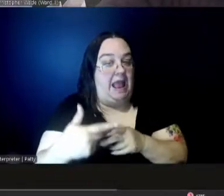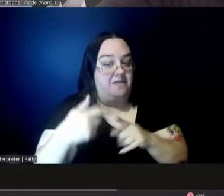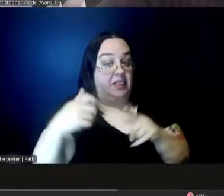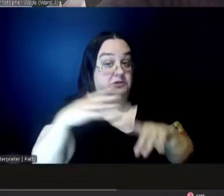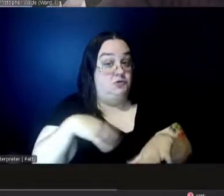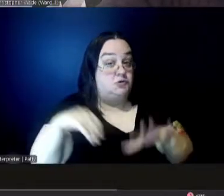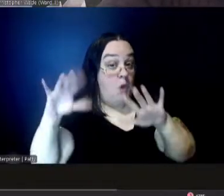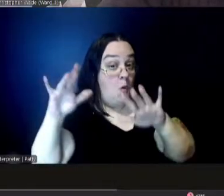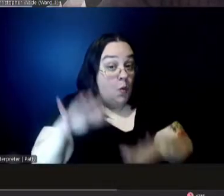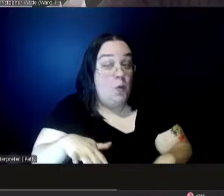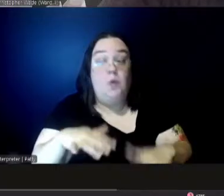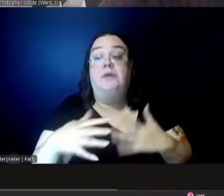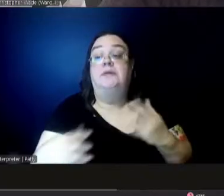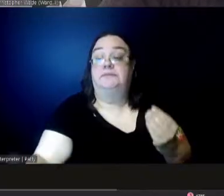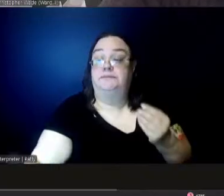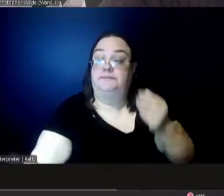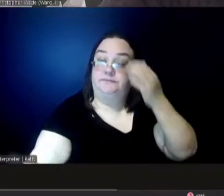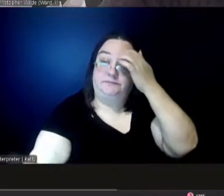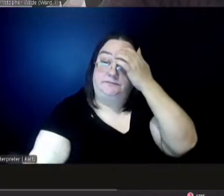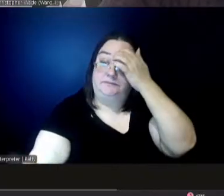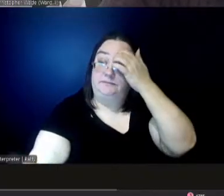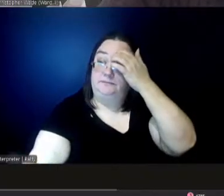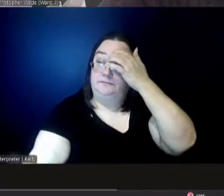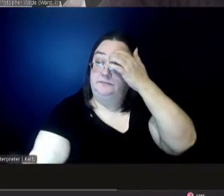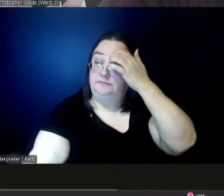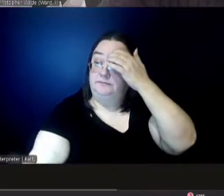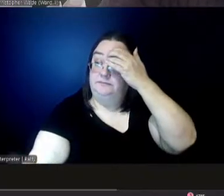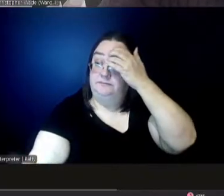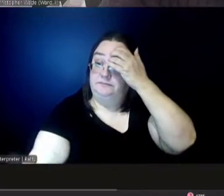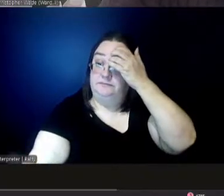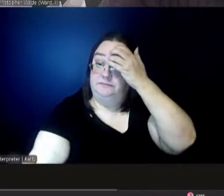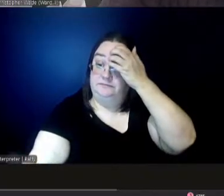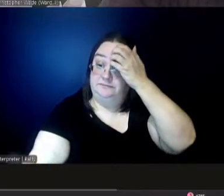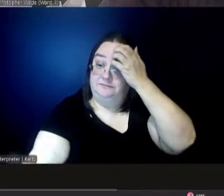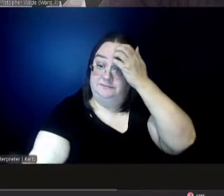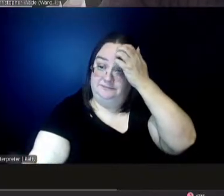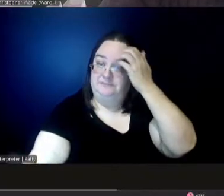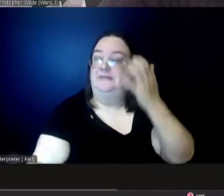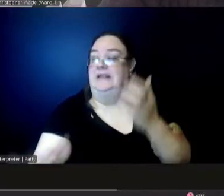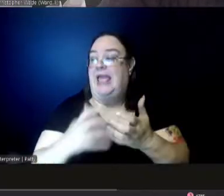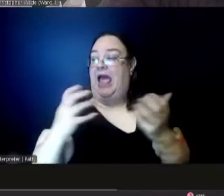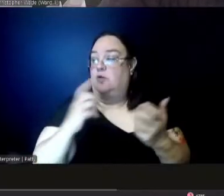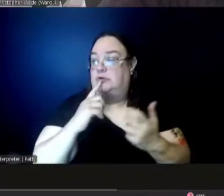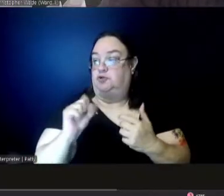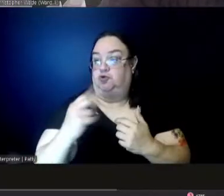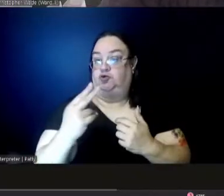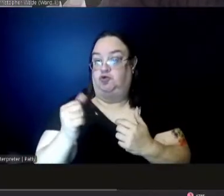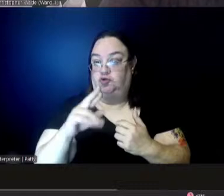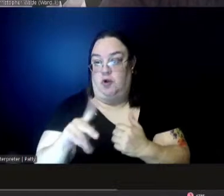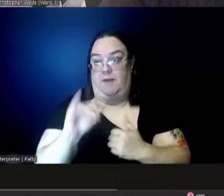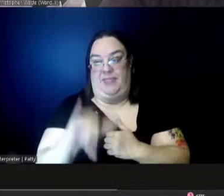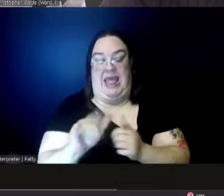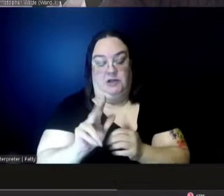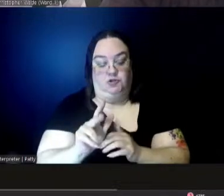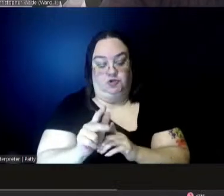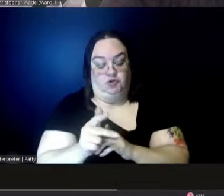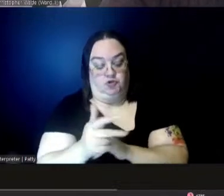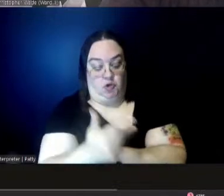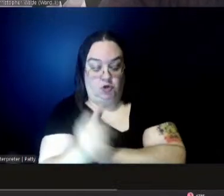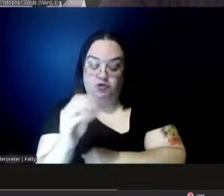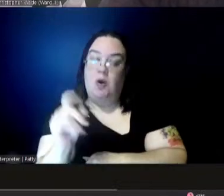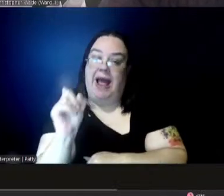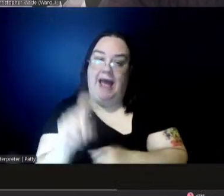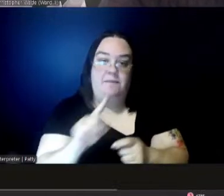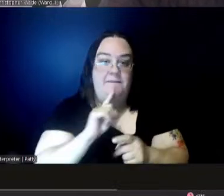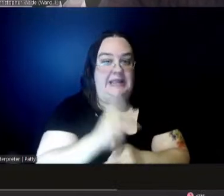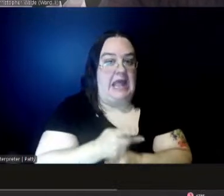and how sharp is the turn there. So we have to be really cautious when we're